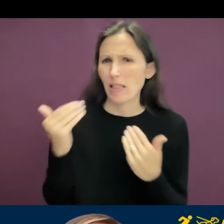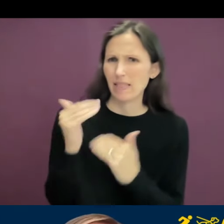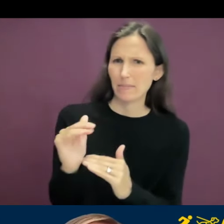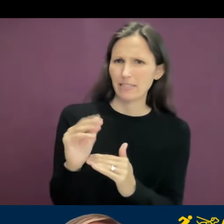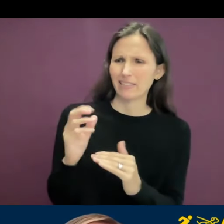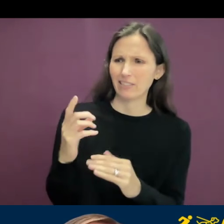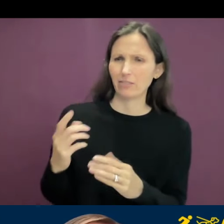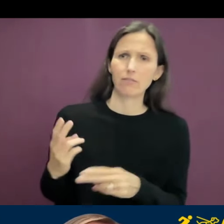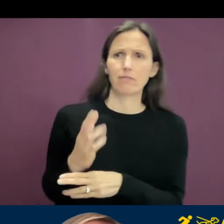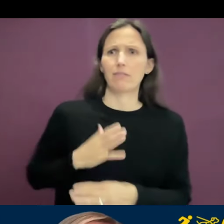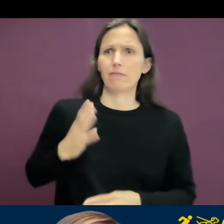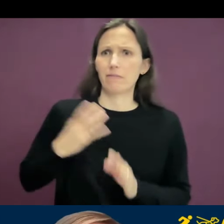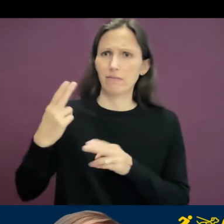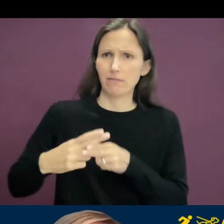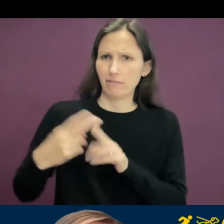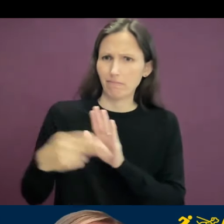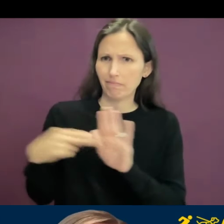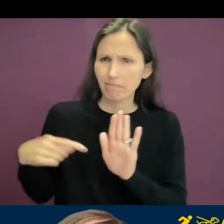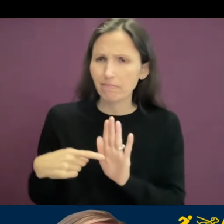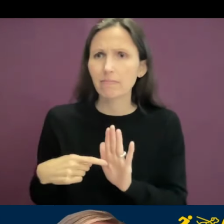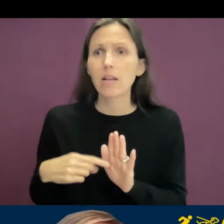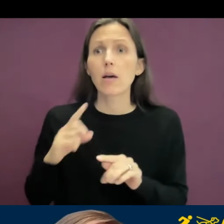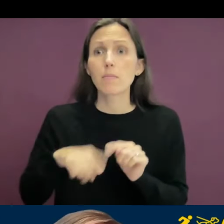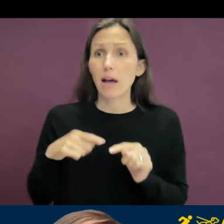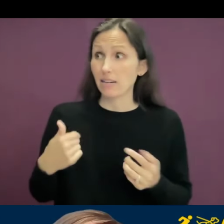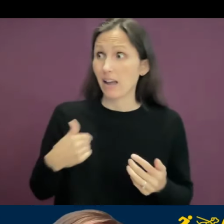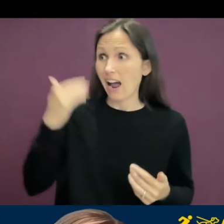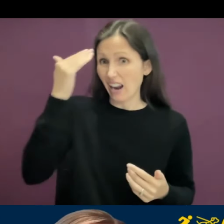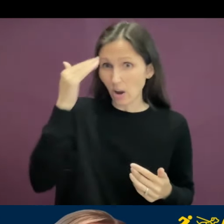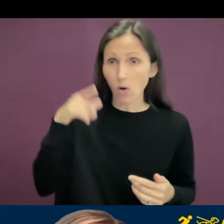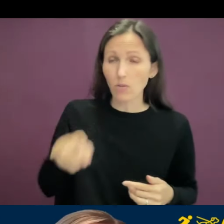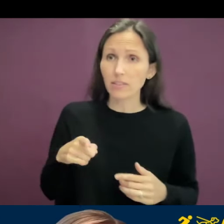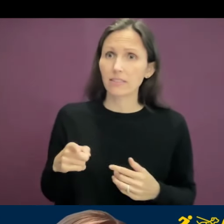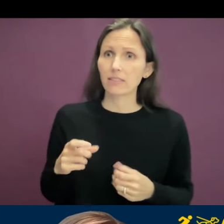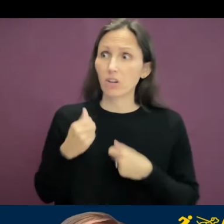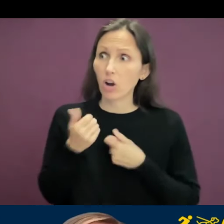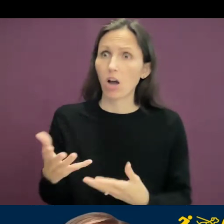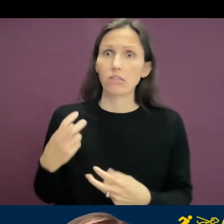of the challenges that it's presenting within their work-related functions and